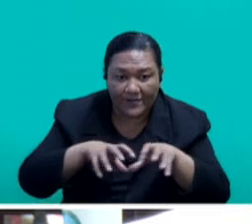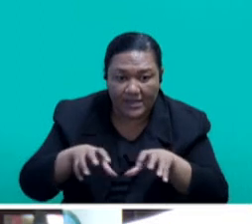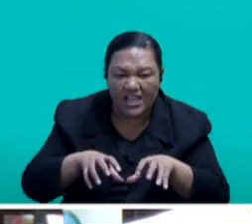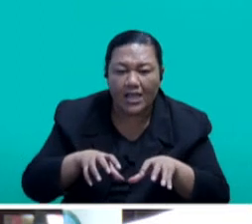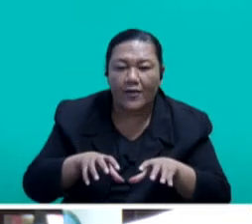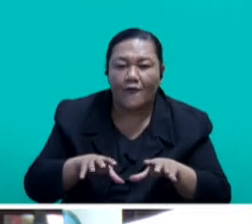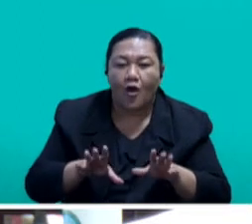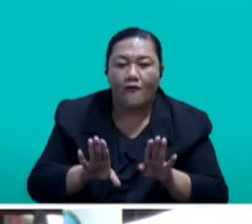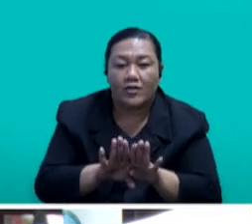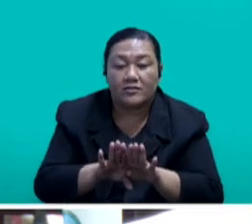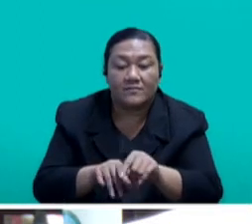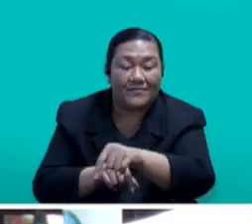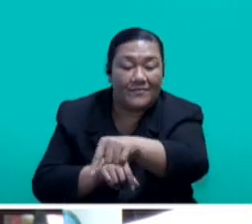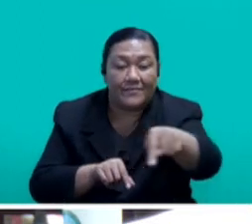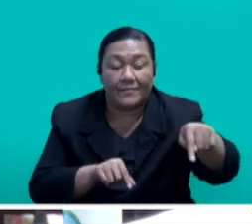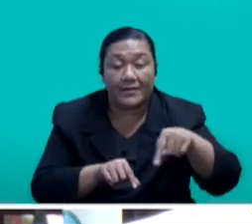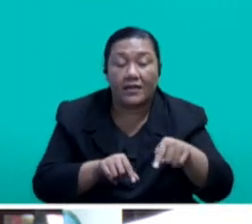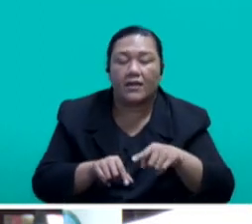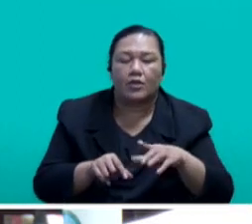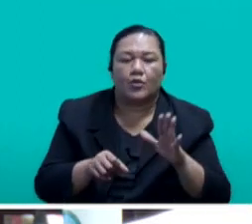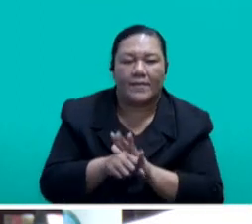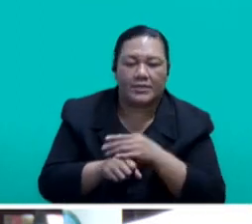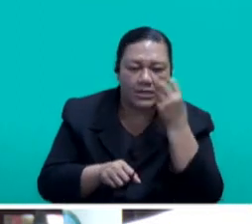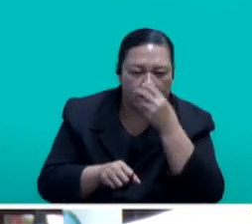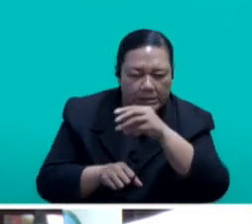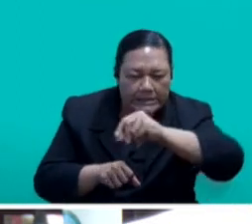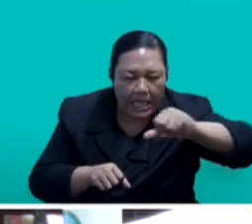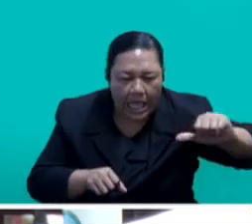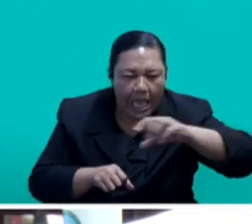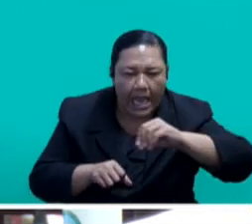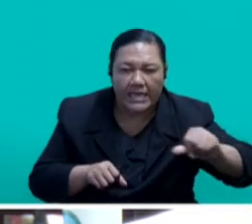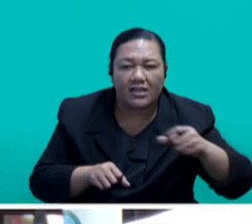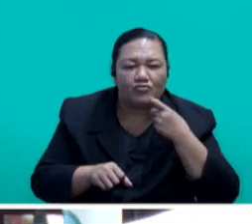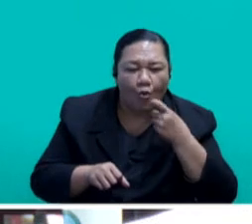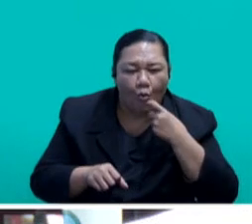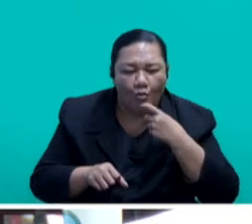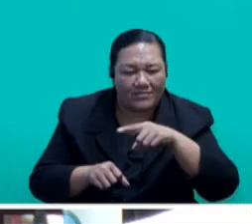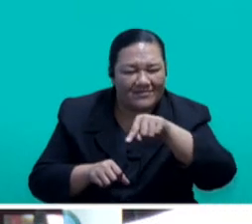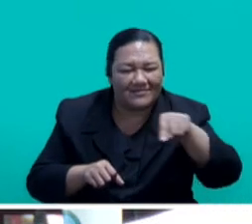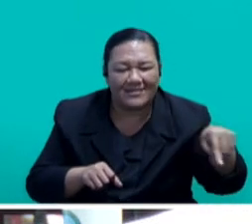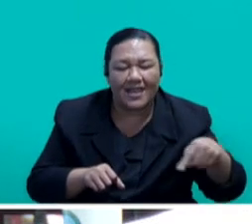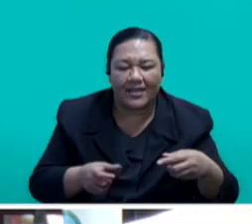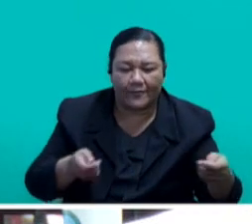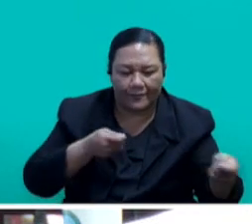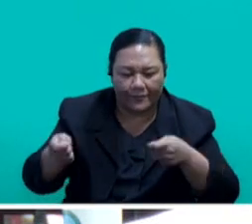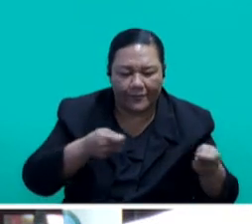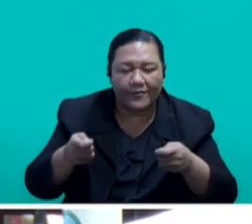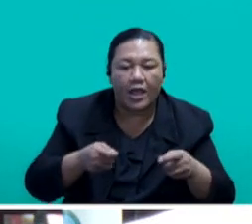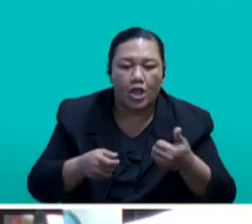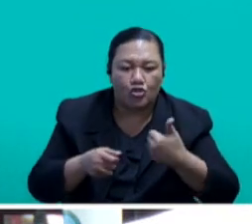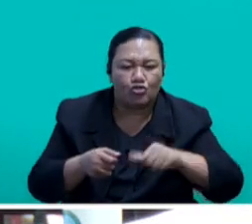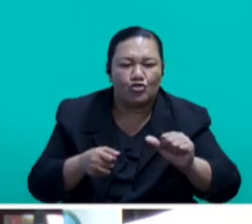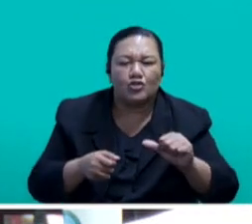of illegal land subdivision, monitoring sand and gravel extraction, groundwater extraction rates and use,